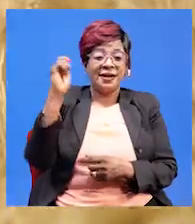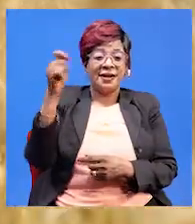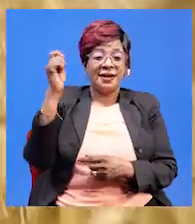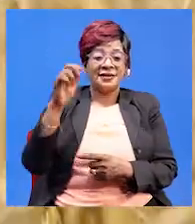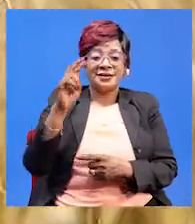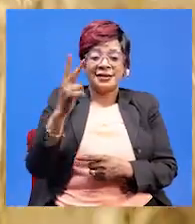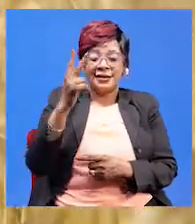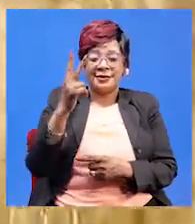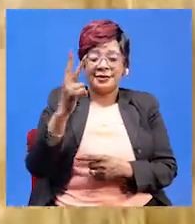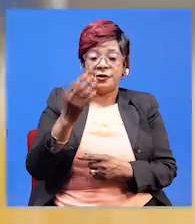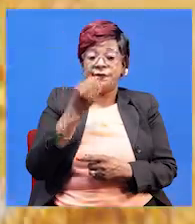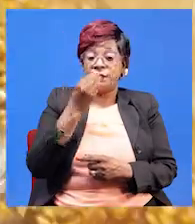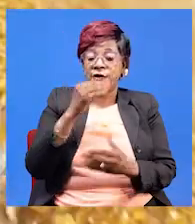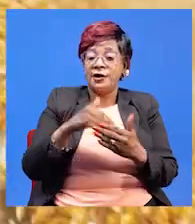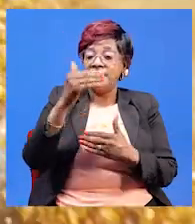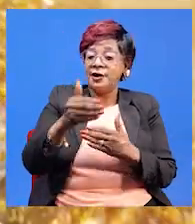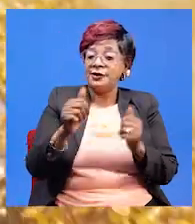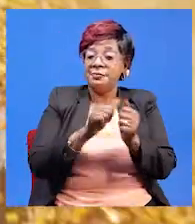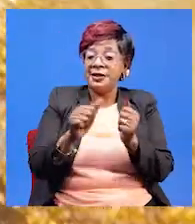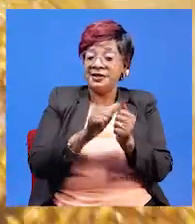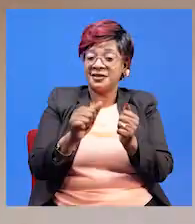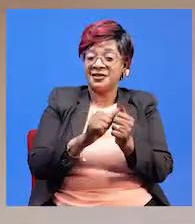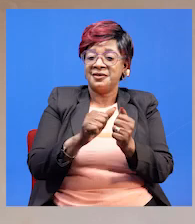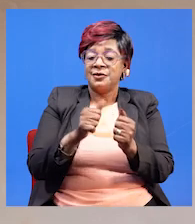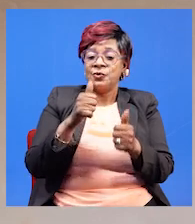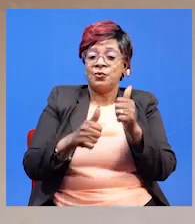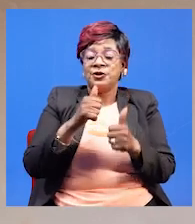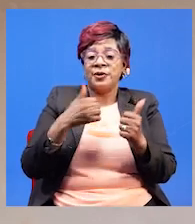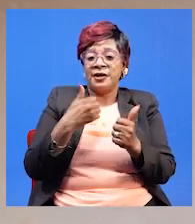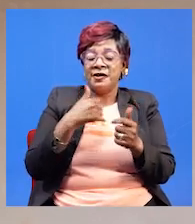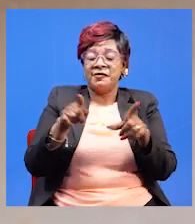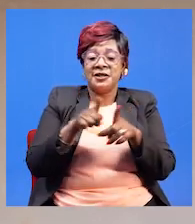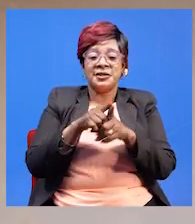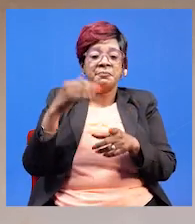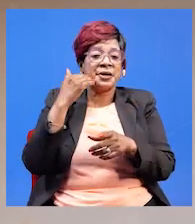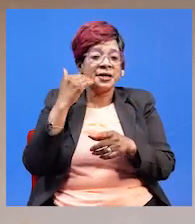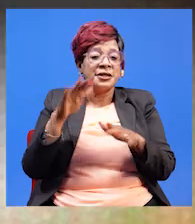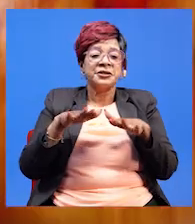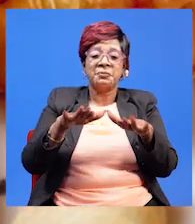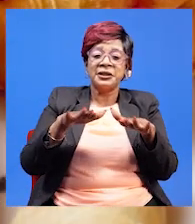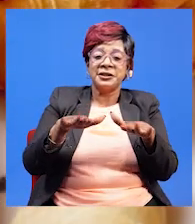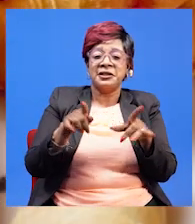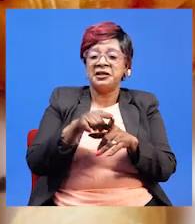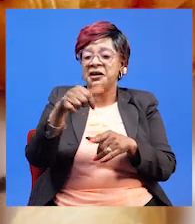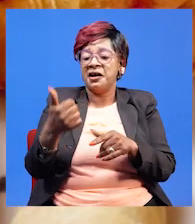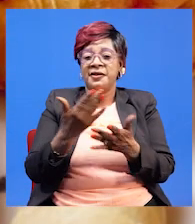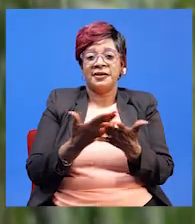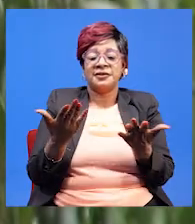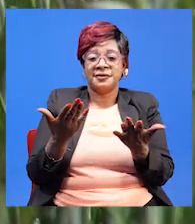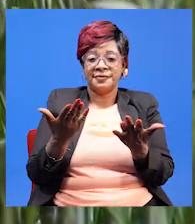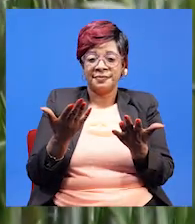Kenya's second staple food after maize fills our plates in the form of bread, chapati and